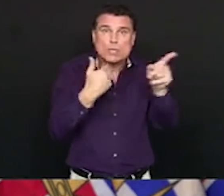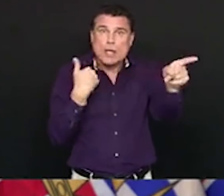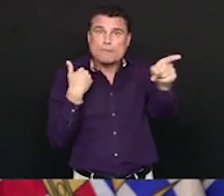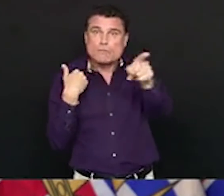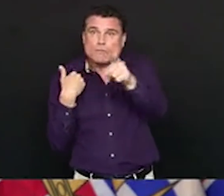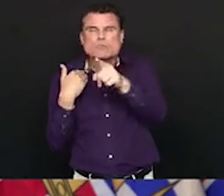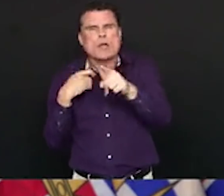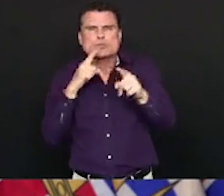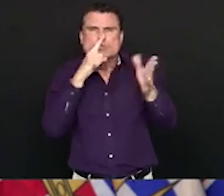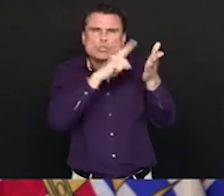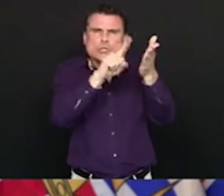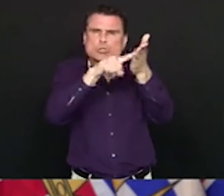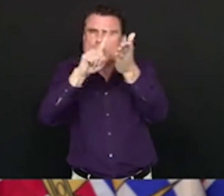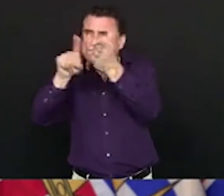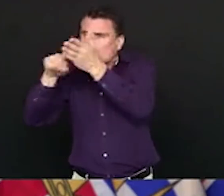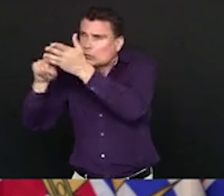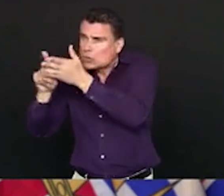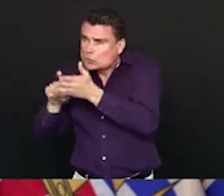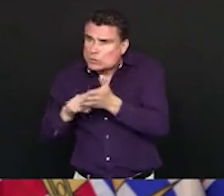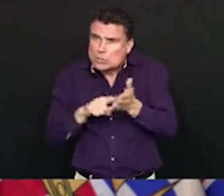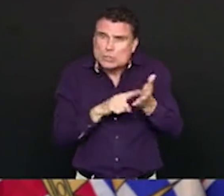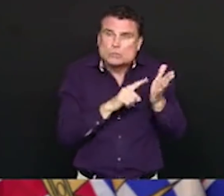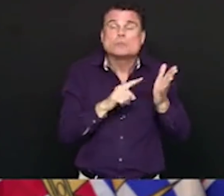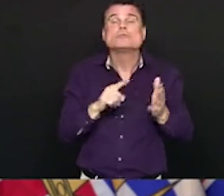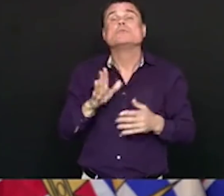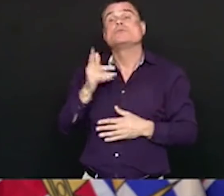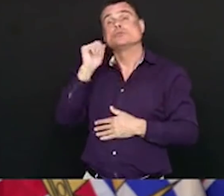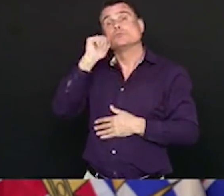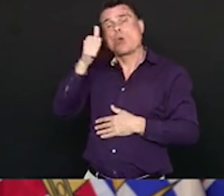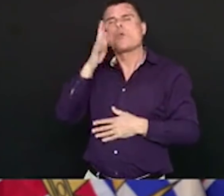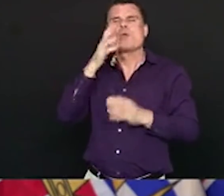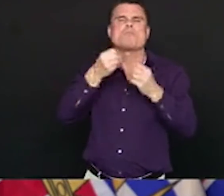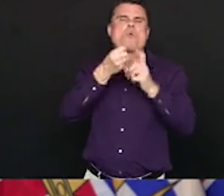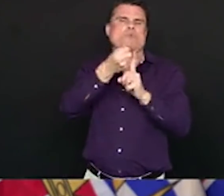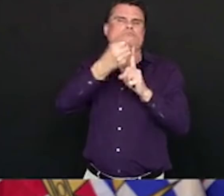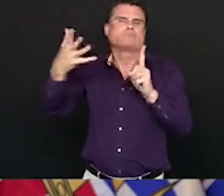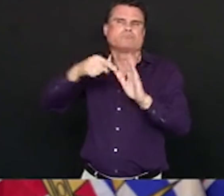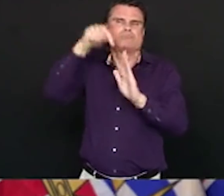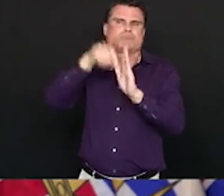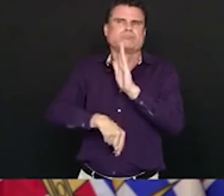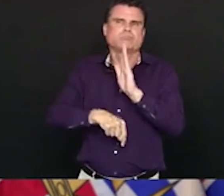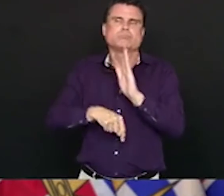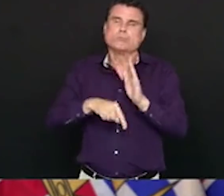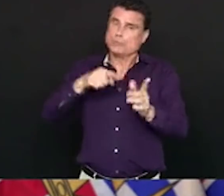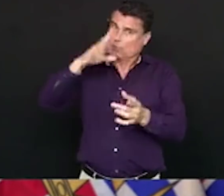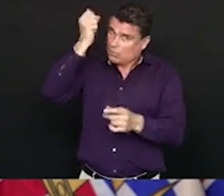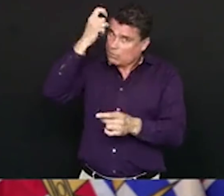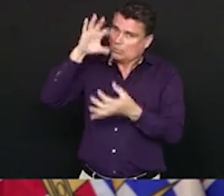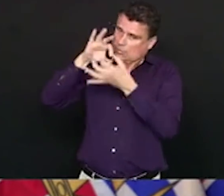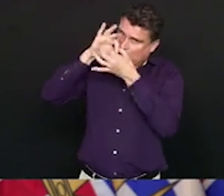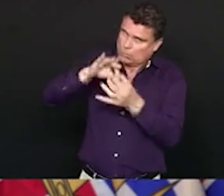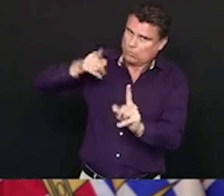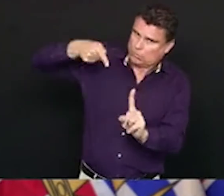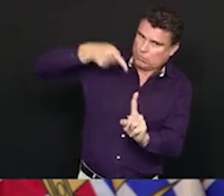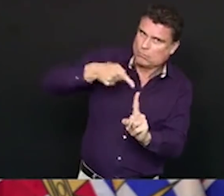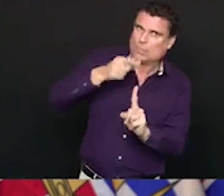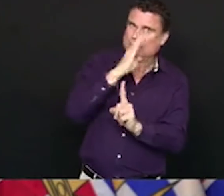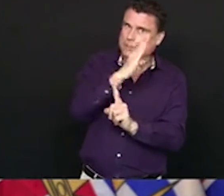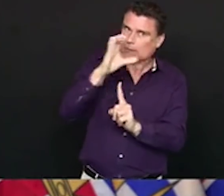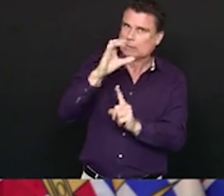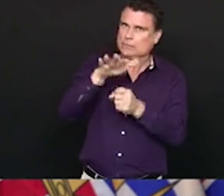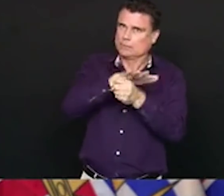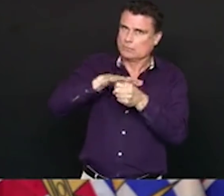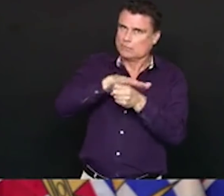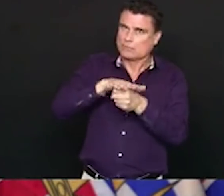our pandemic and how that might be reflected. And then in the coming weeks, the planning that we're doing now will